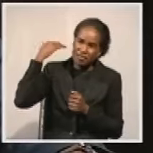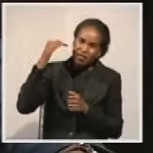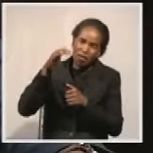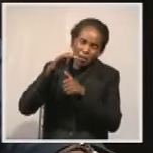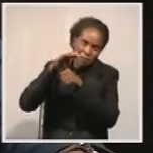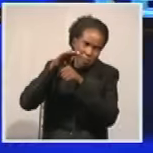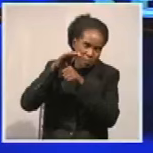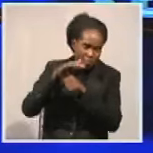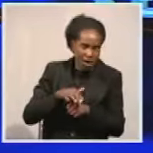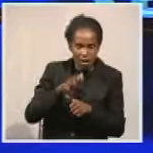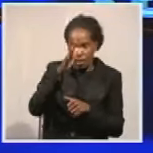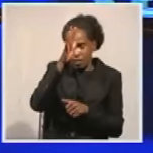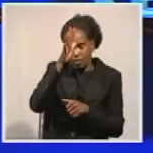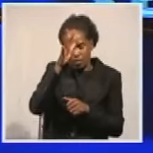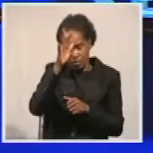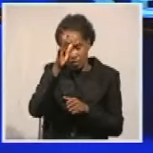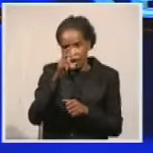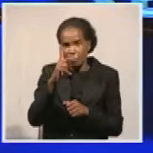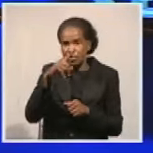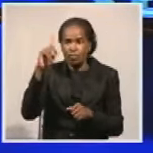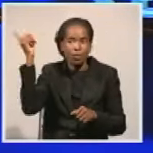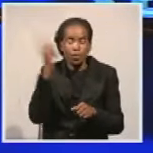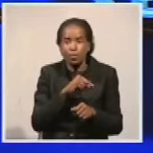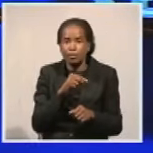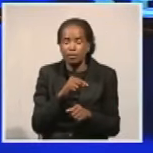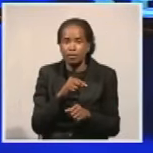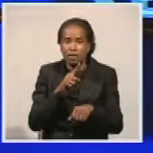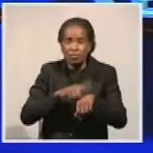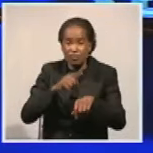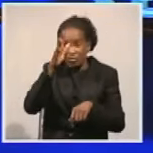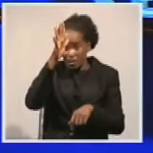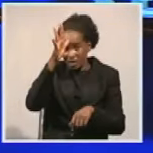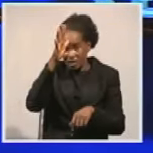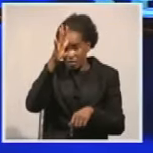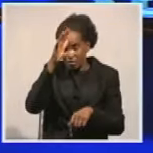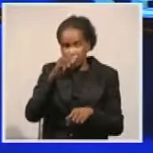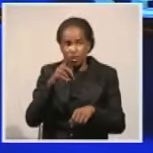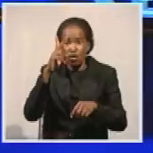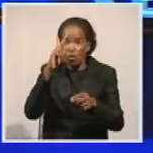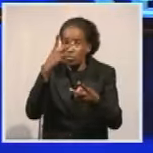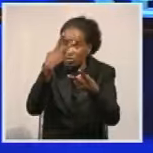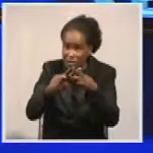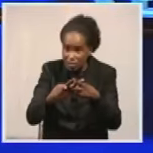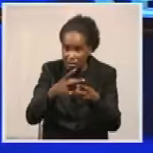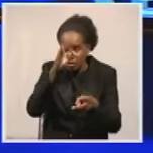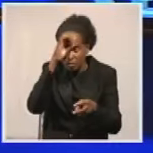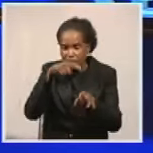bad. Many people disappeared during the apartheid era.